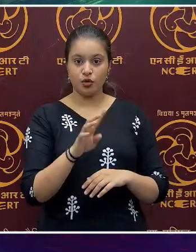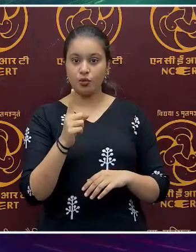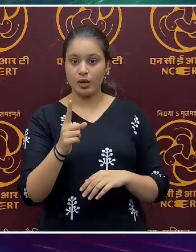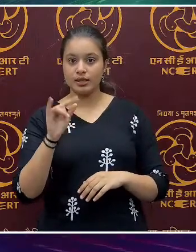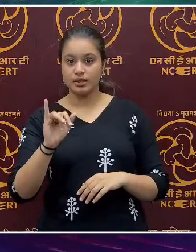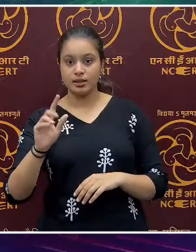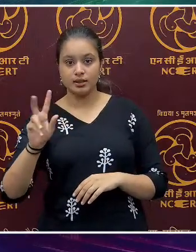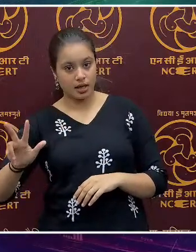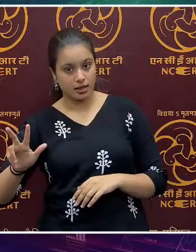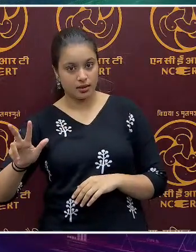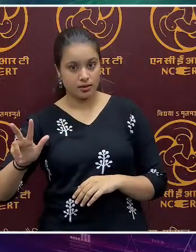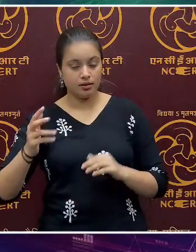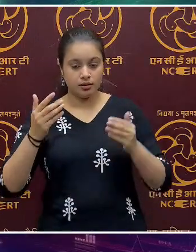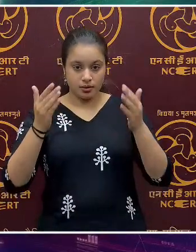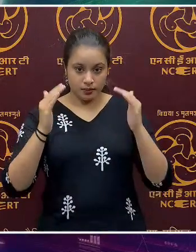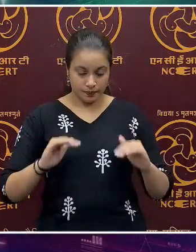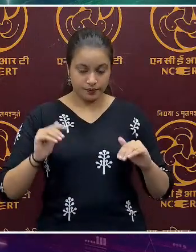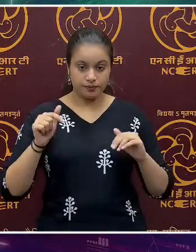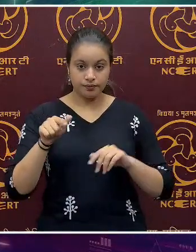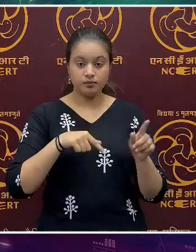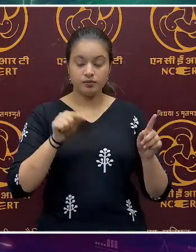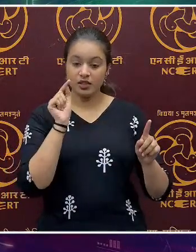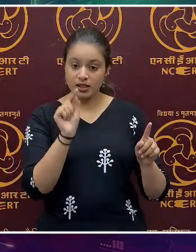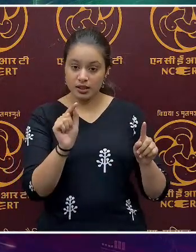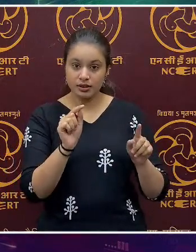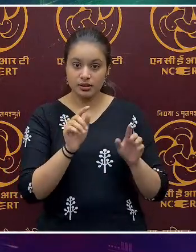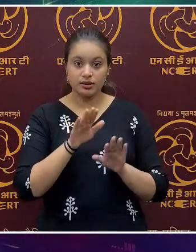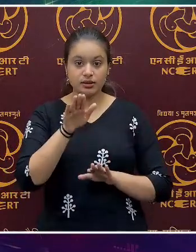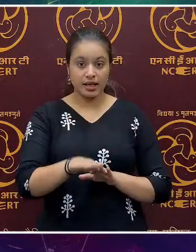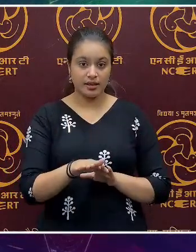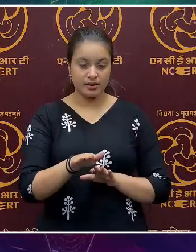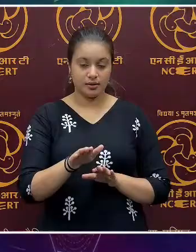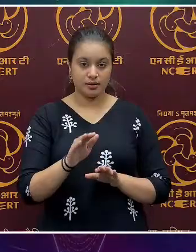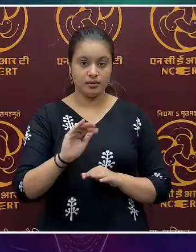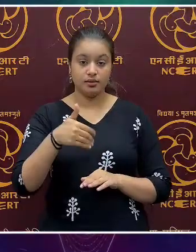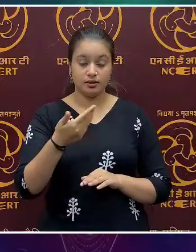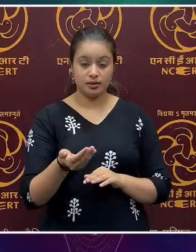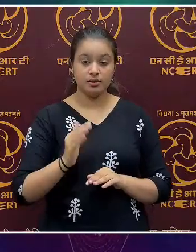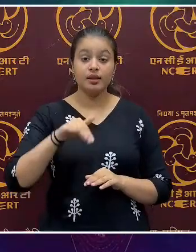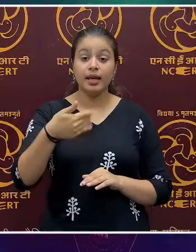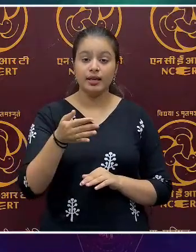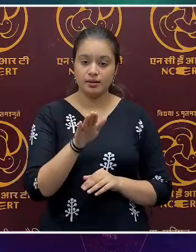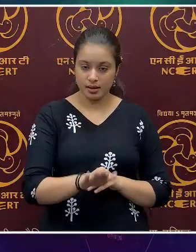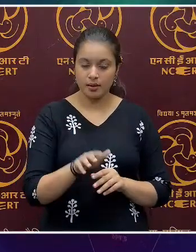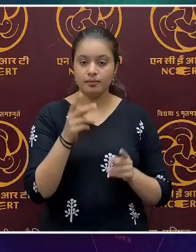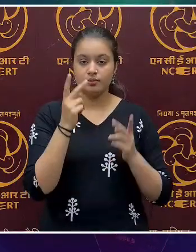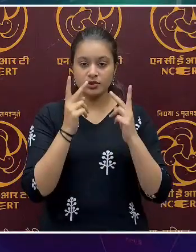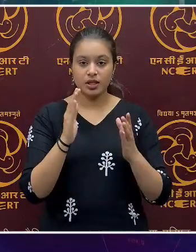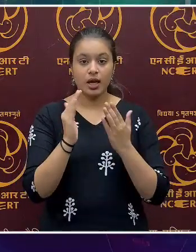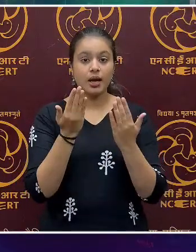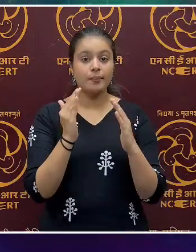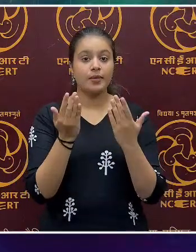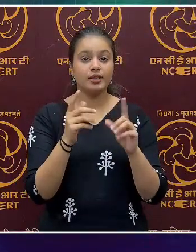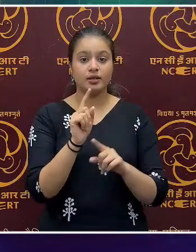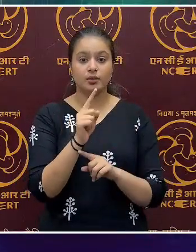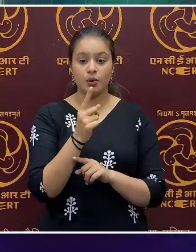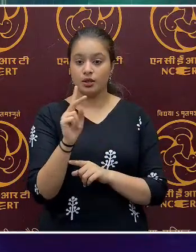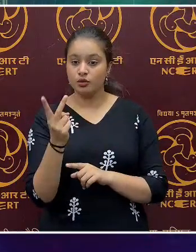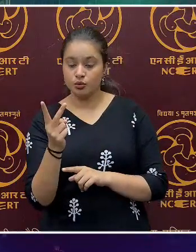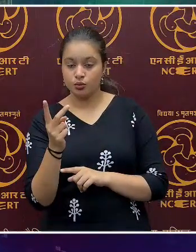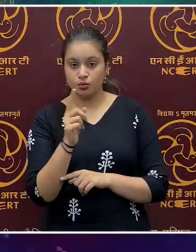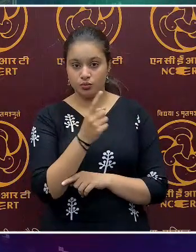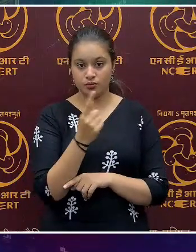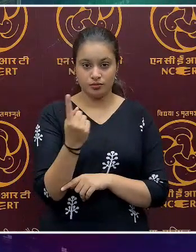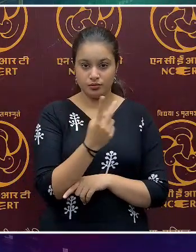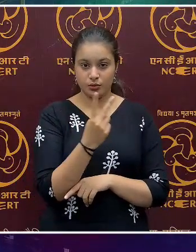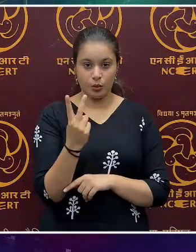8. After that, you have to click on the next step button to see the comparison, like the first two number. So